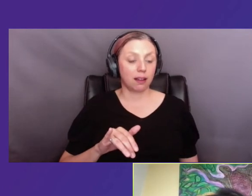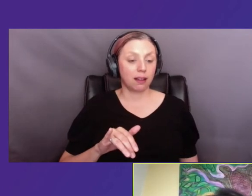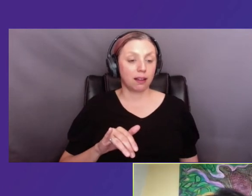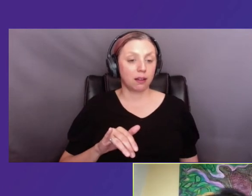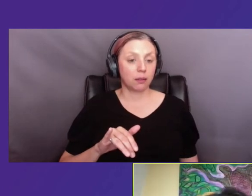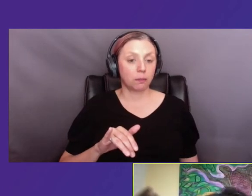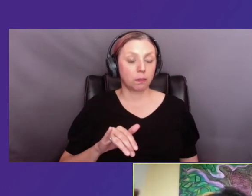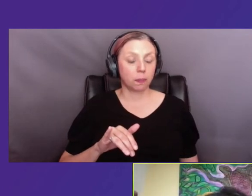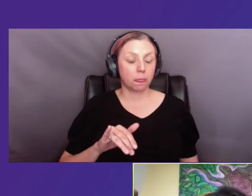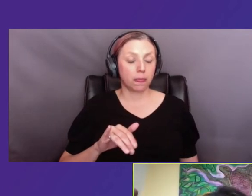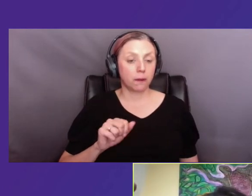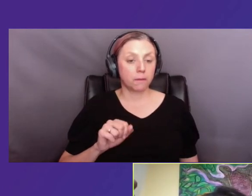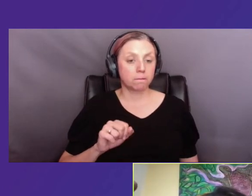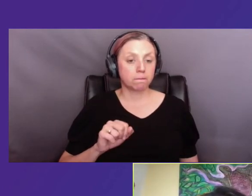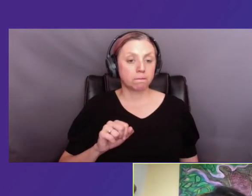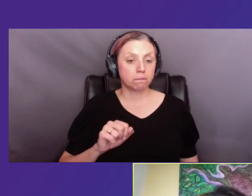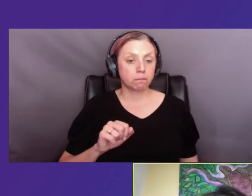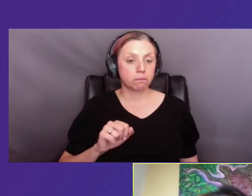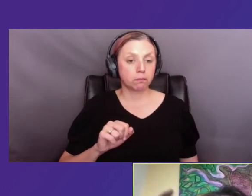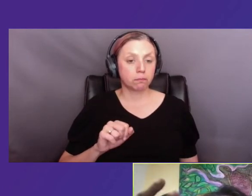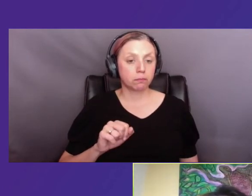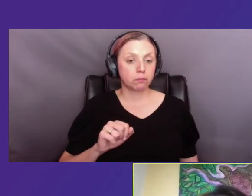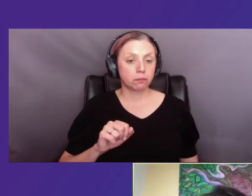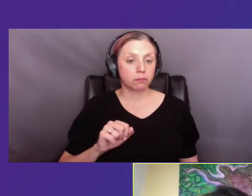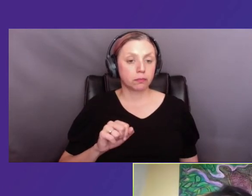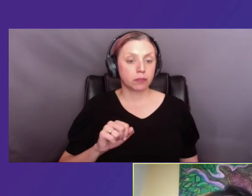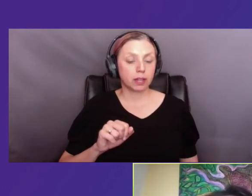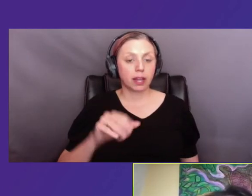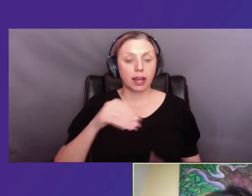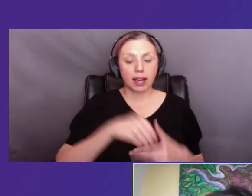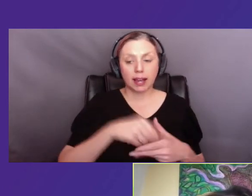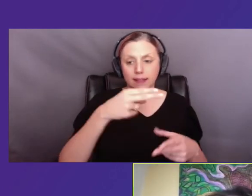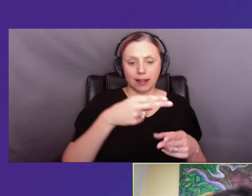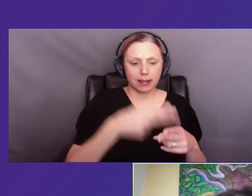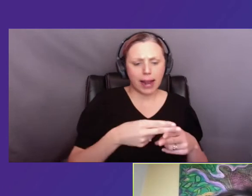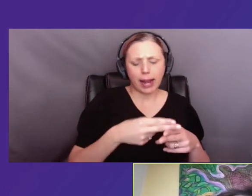that kind of like art is the best thing in the name of art.